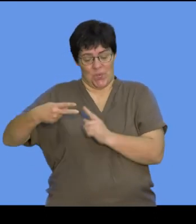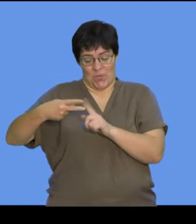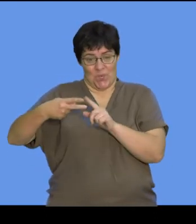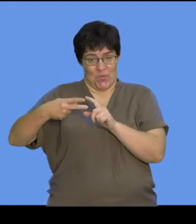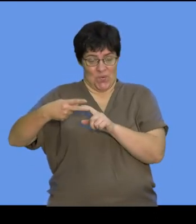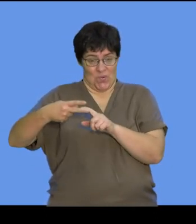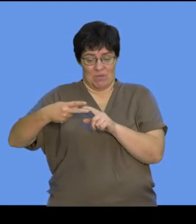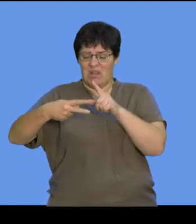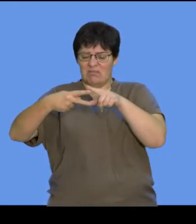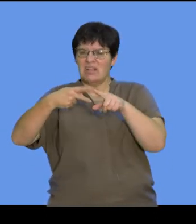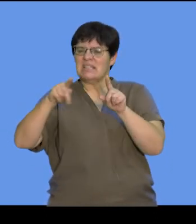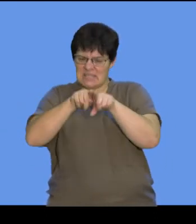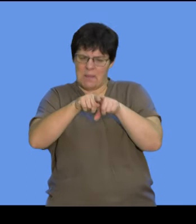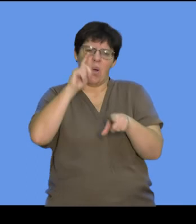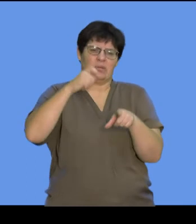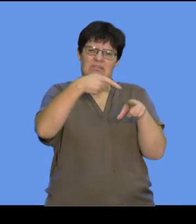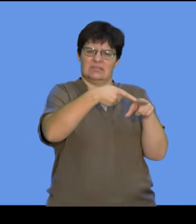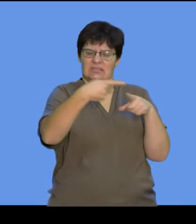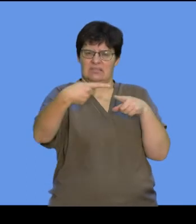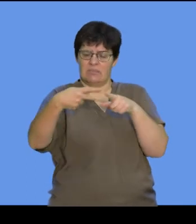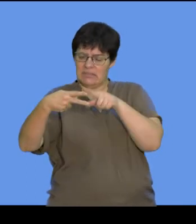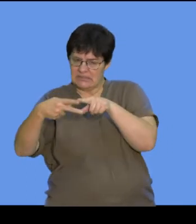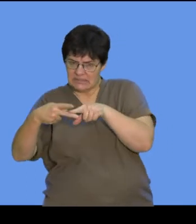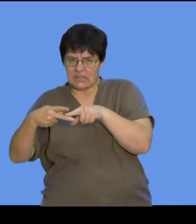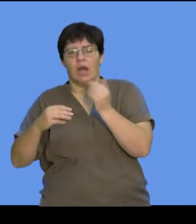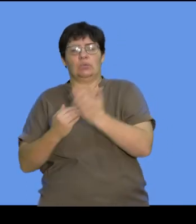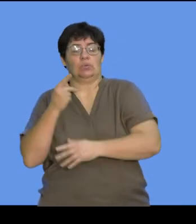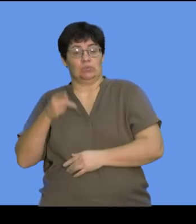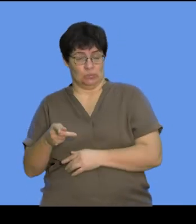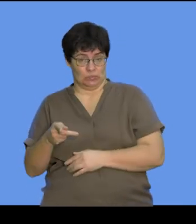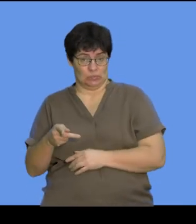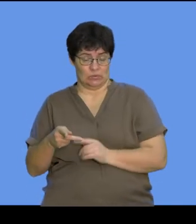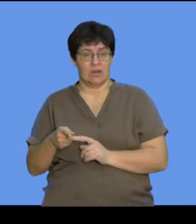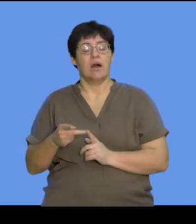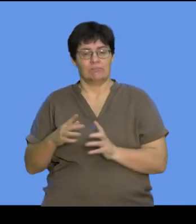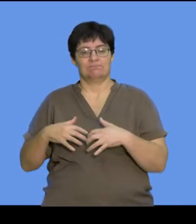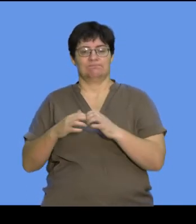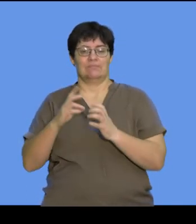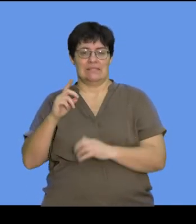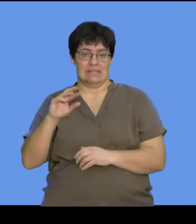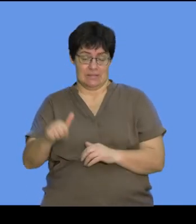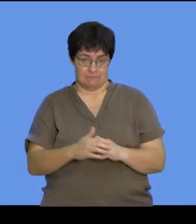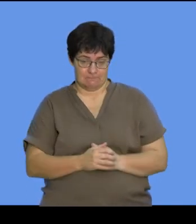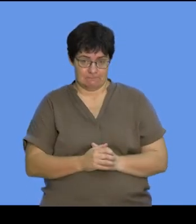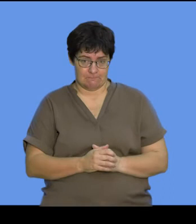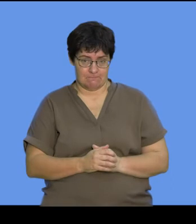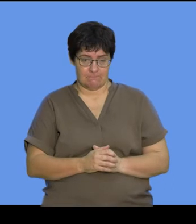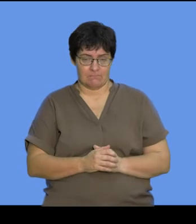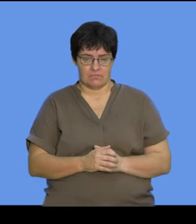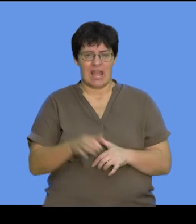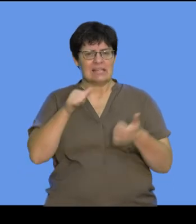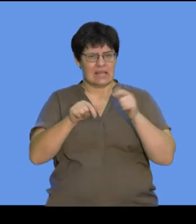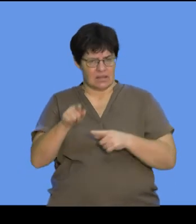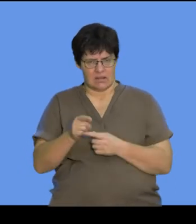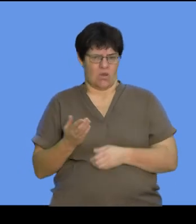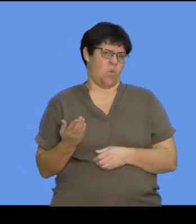up of entirely new produced or synthesized nucleotides put together into a form of DNA. And so scientists